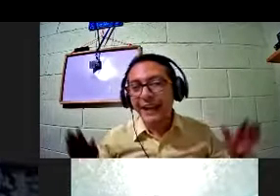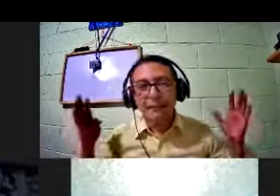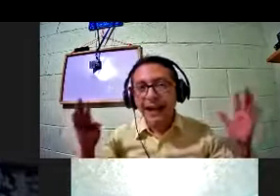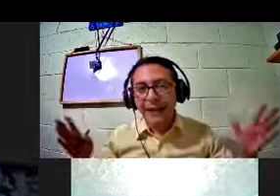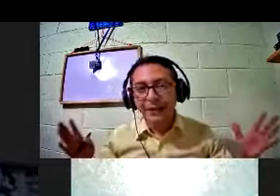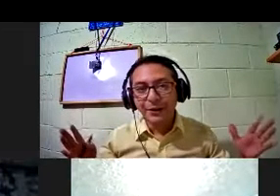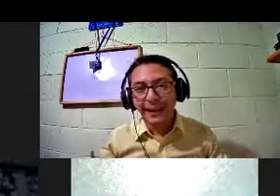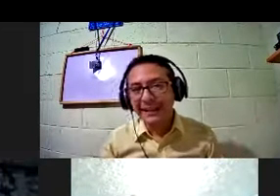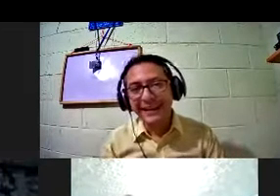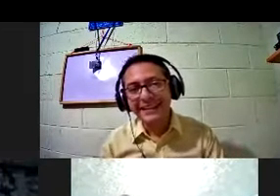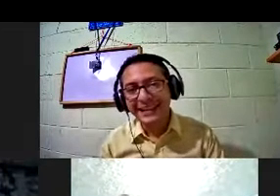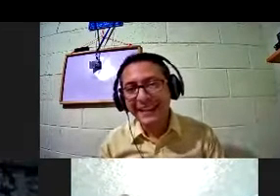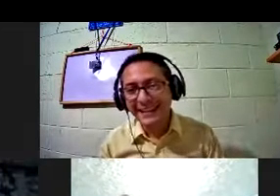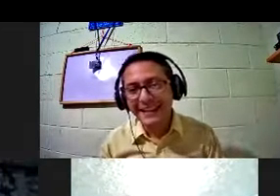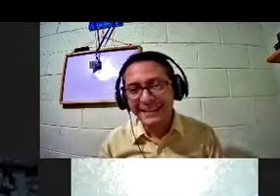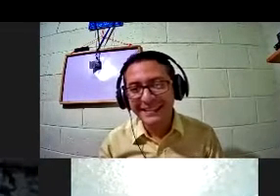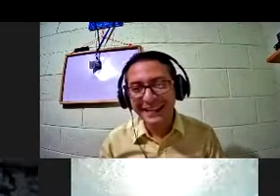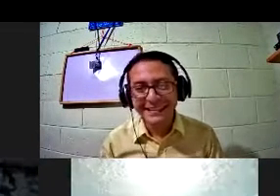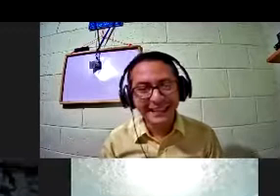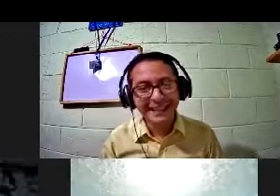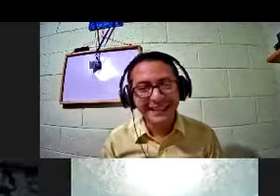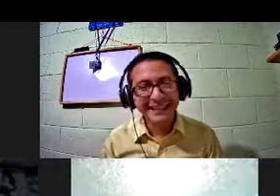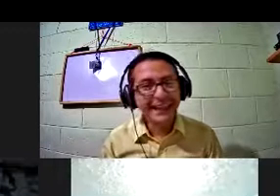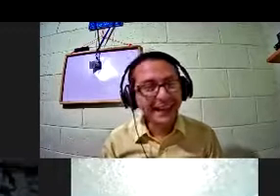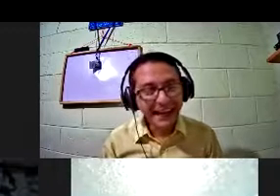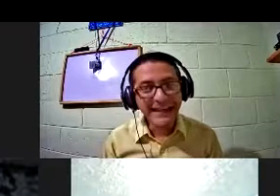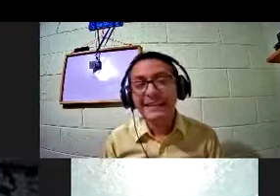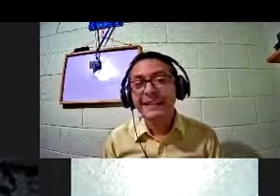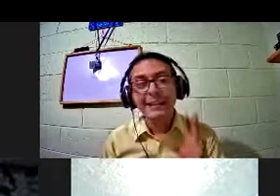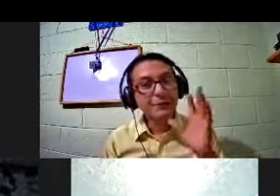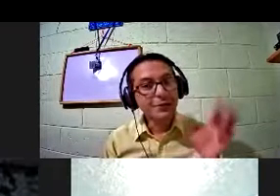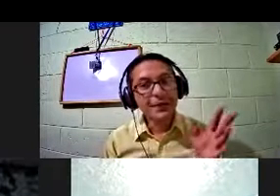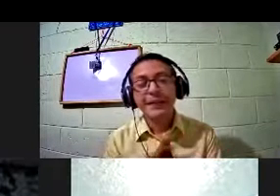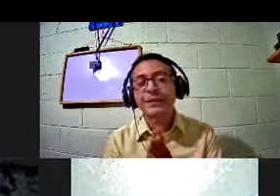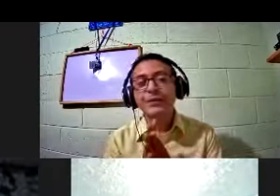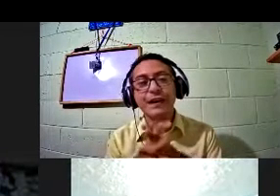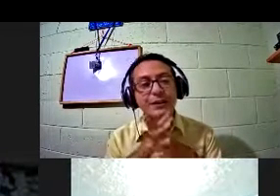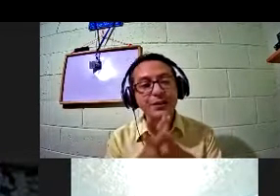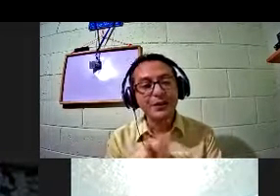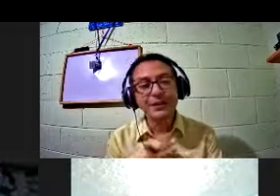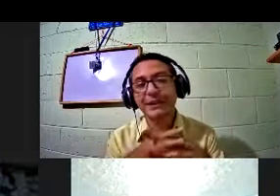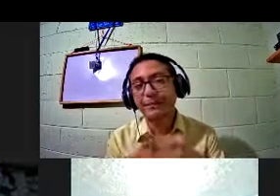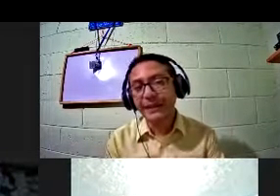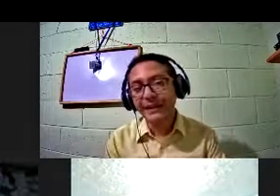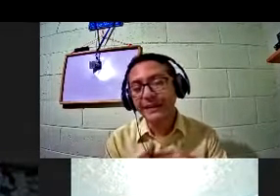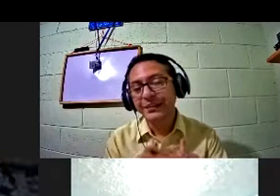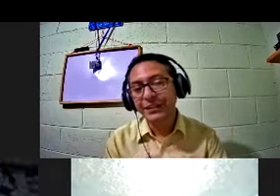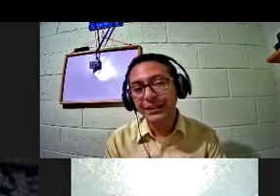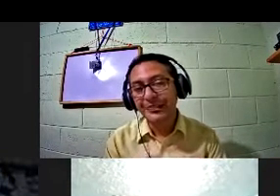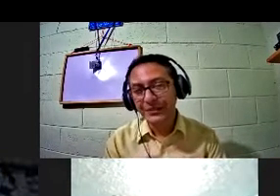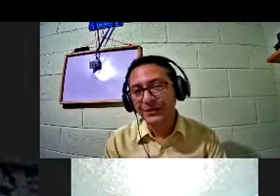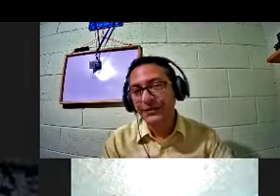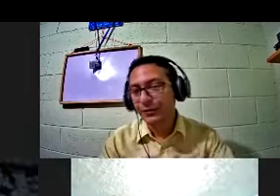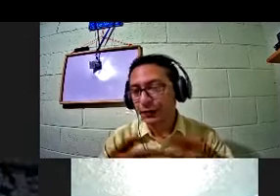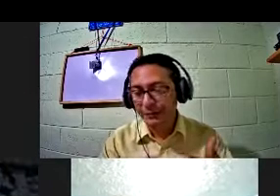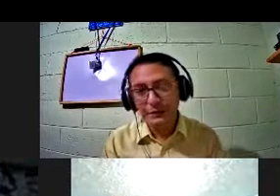Well, they got a plan already. That's nice. That's nice. Excellent. Hey, guys, if you see, we are using the present